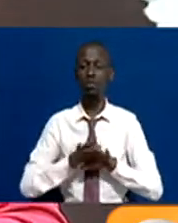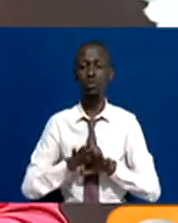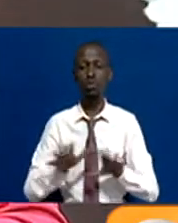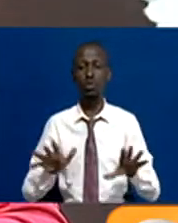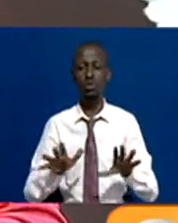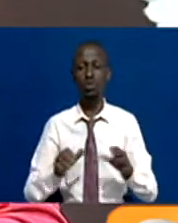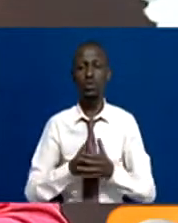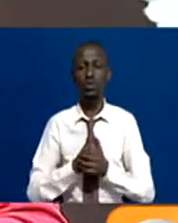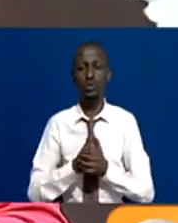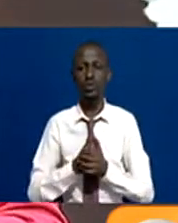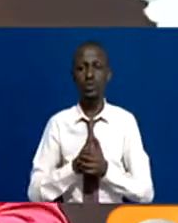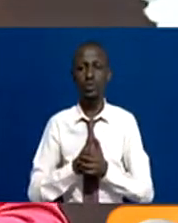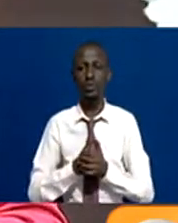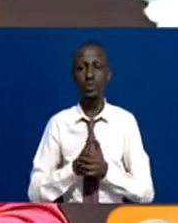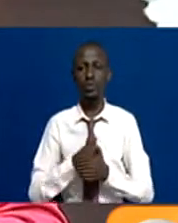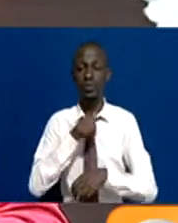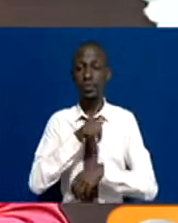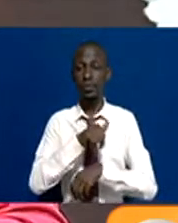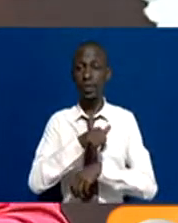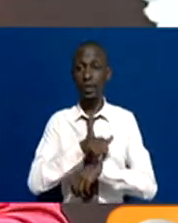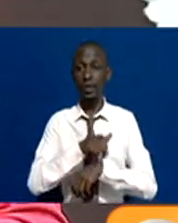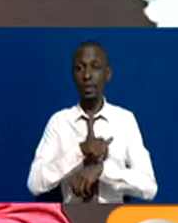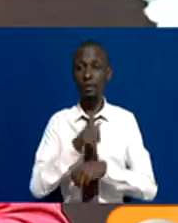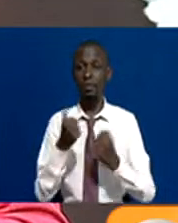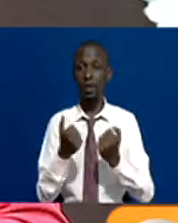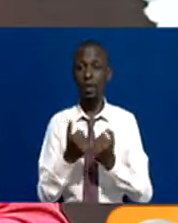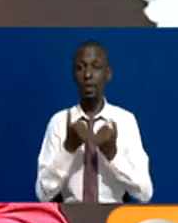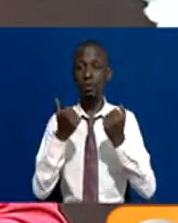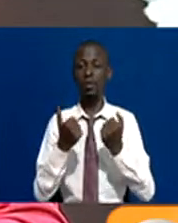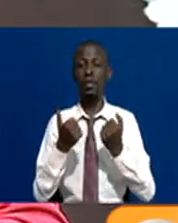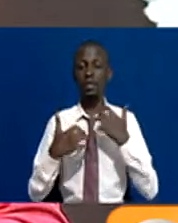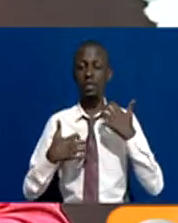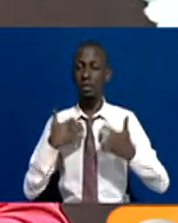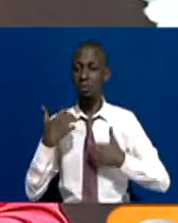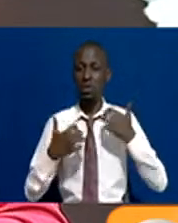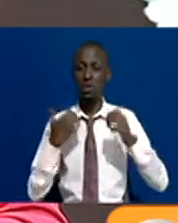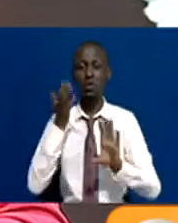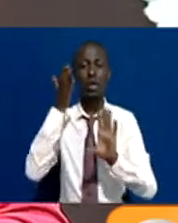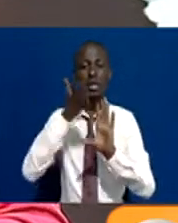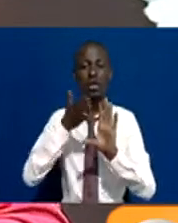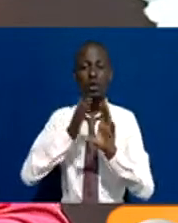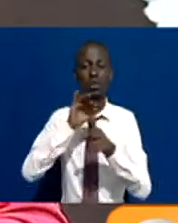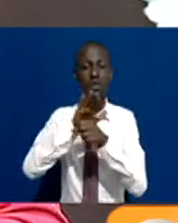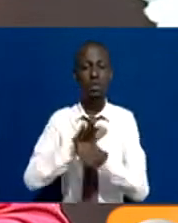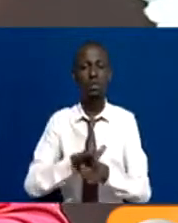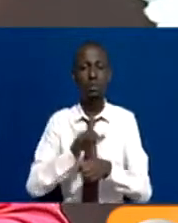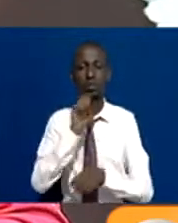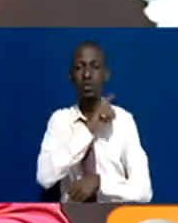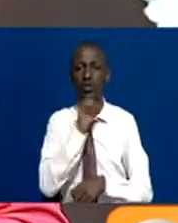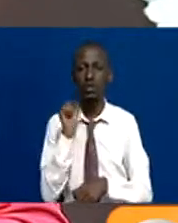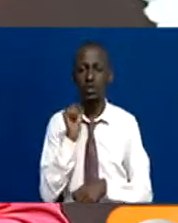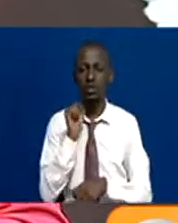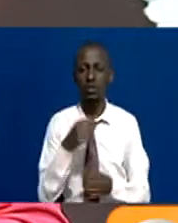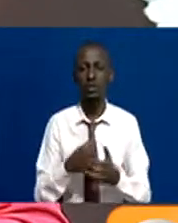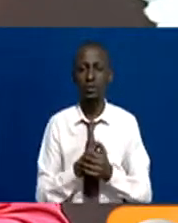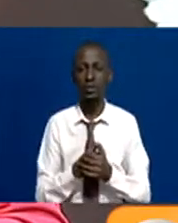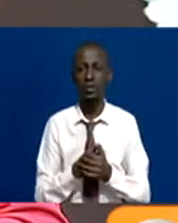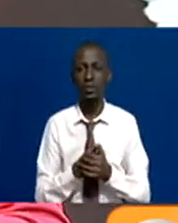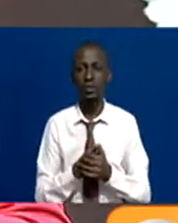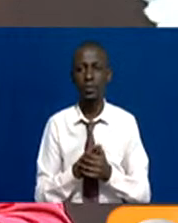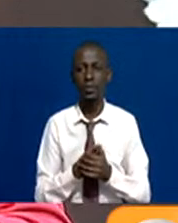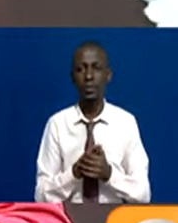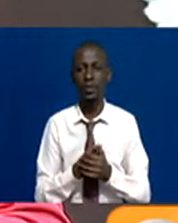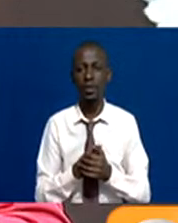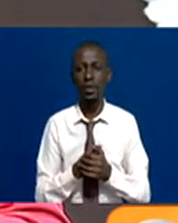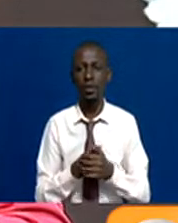is slapping you, they've emotionally beaten you, they've psychologically abused you, they've even gotten to the point where they have